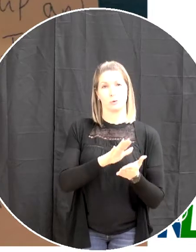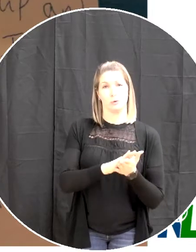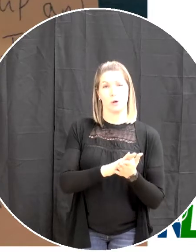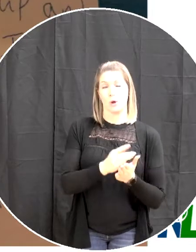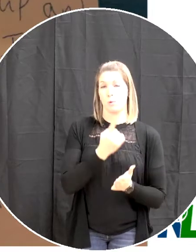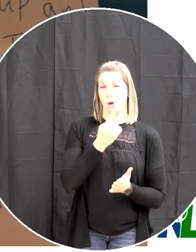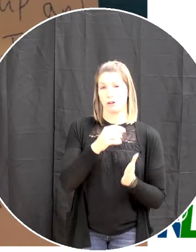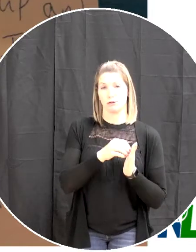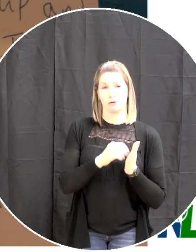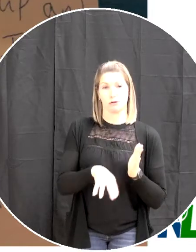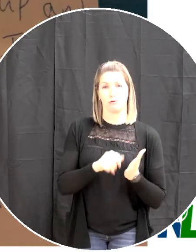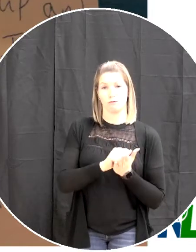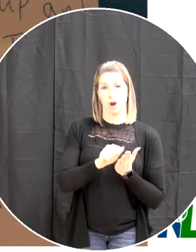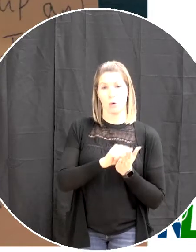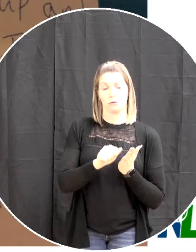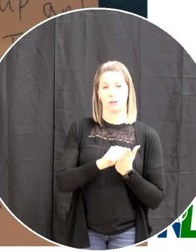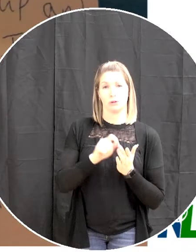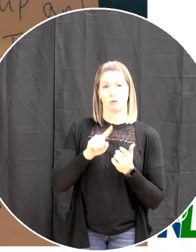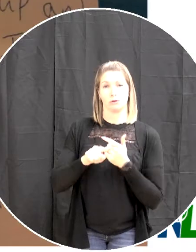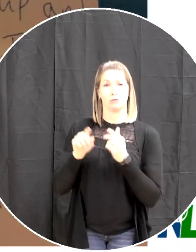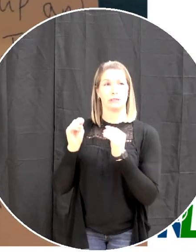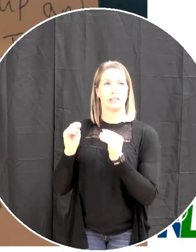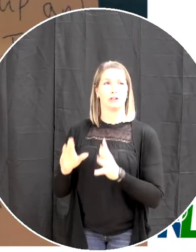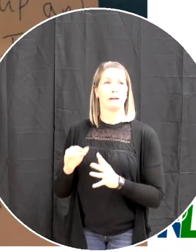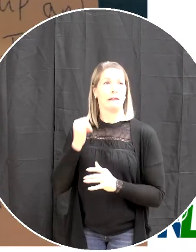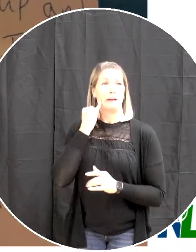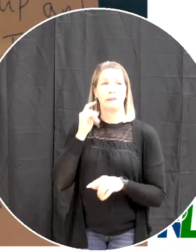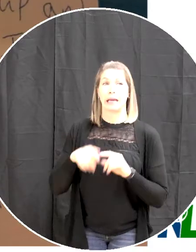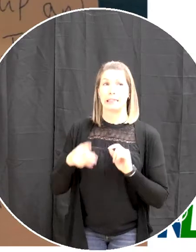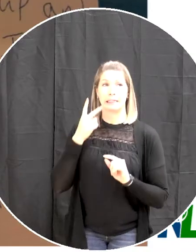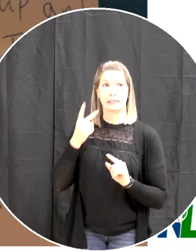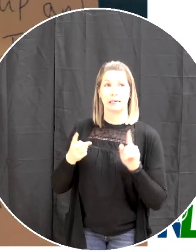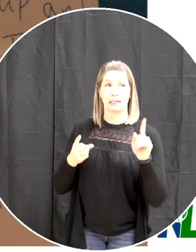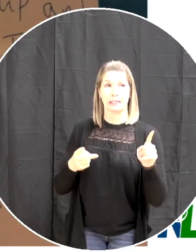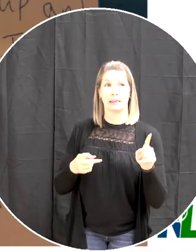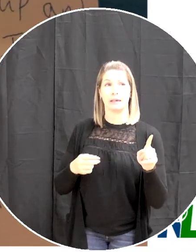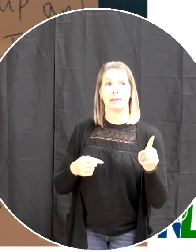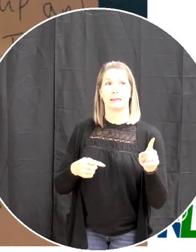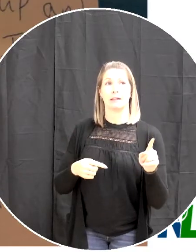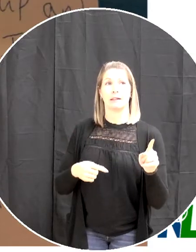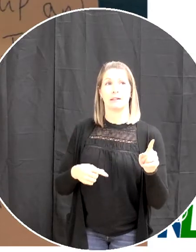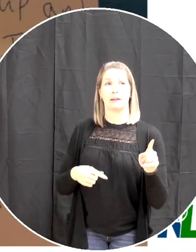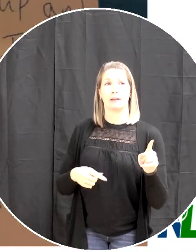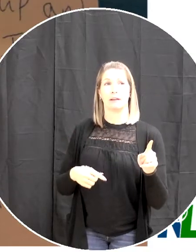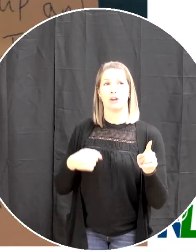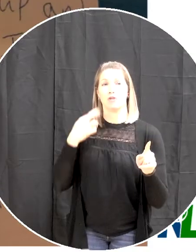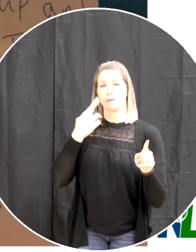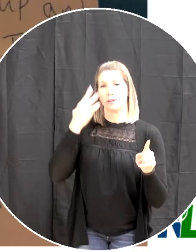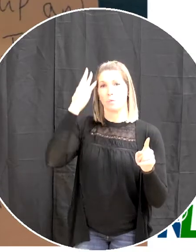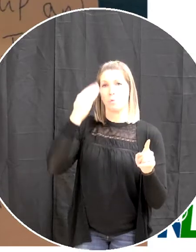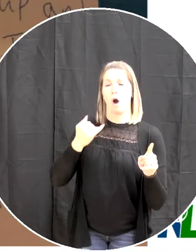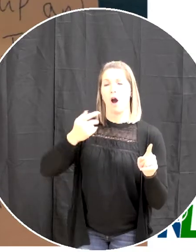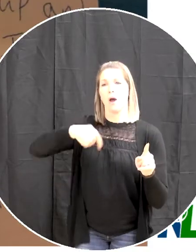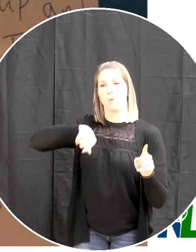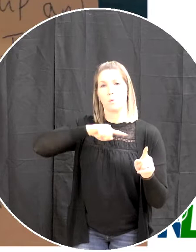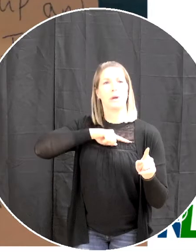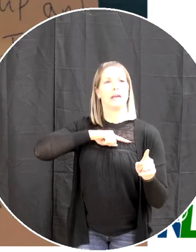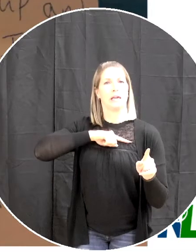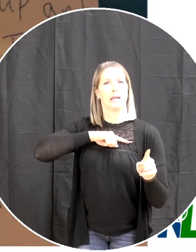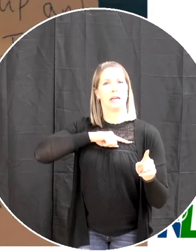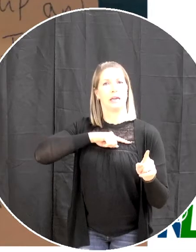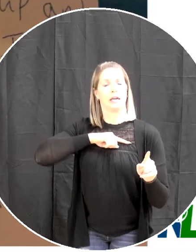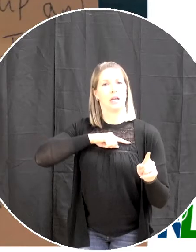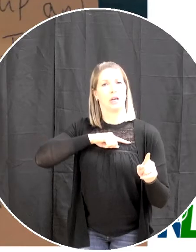her. And for those who can't see, it says, "This, folks, right here is the why. It's why teachers do what they